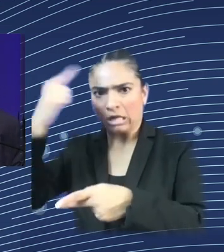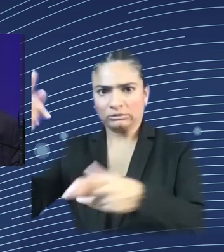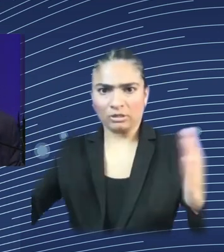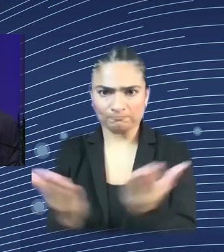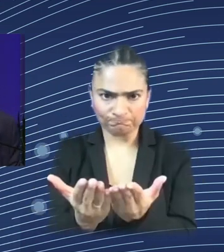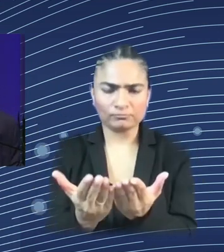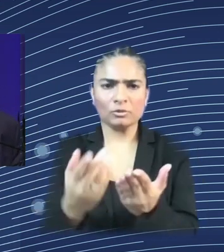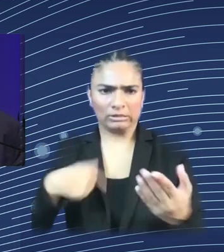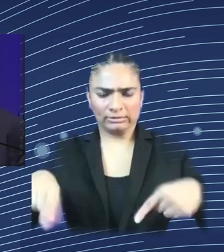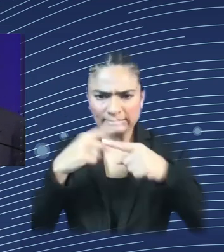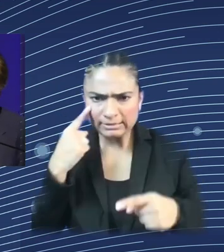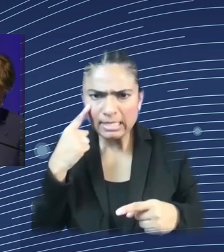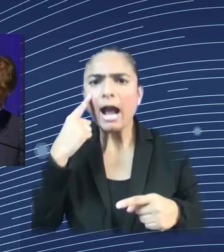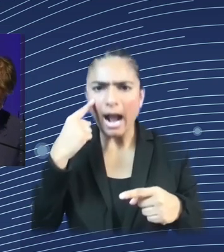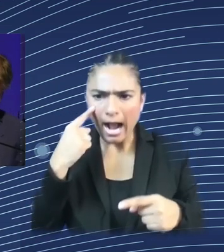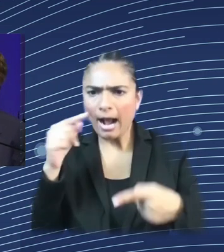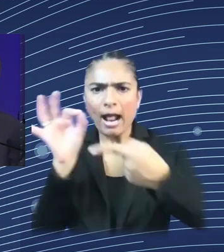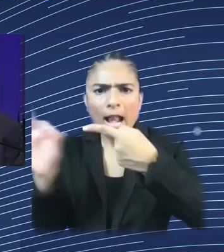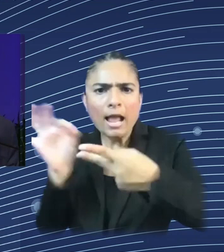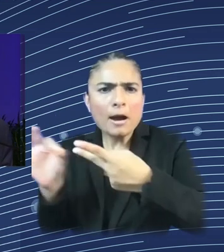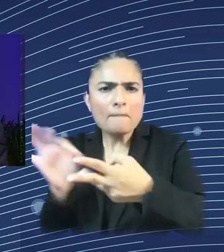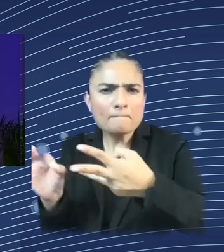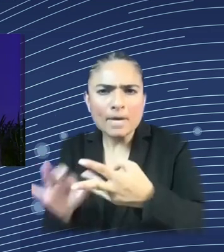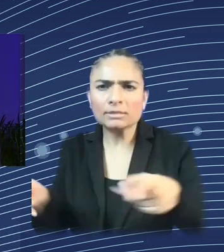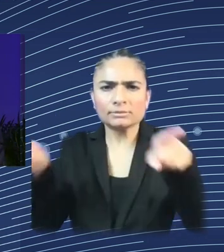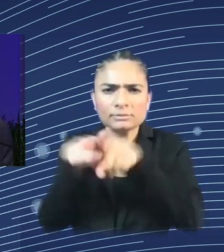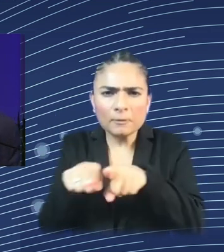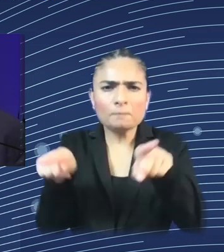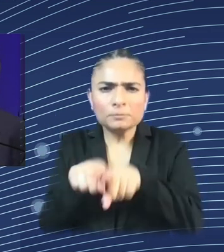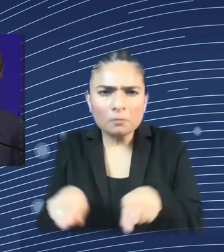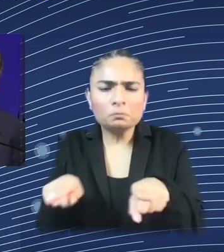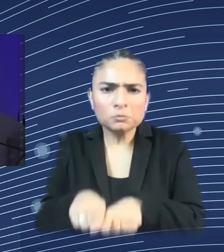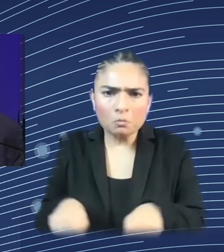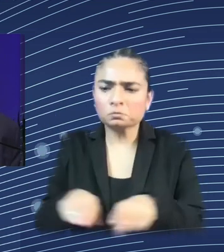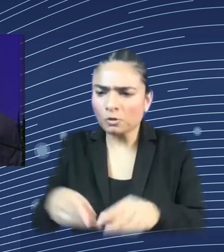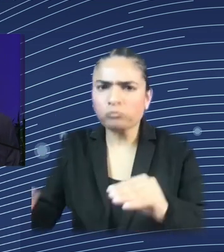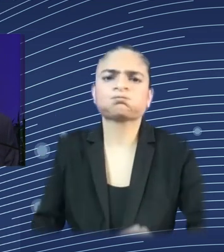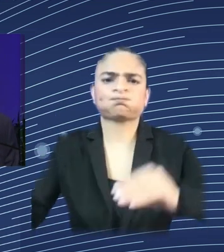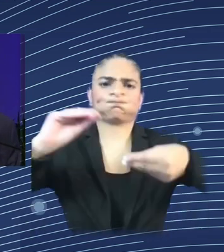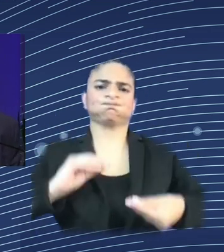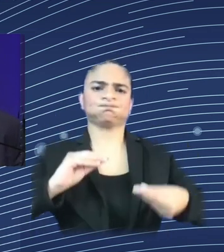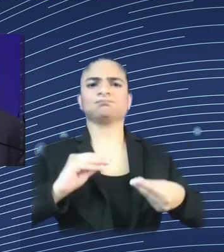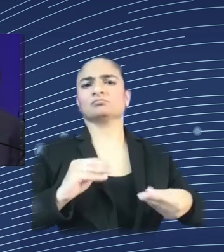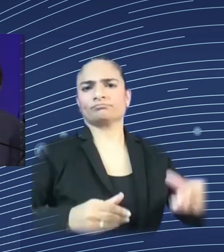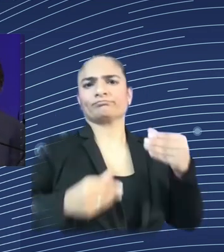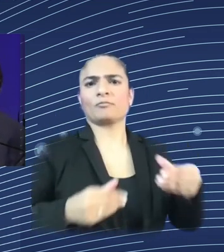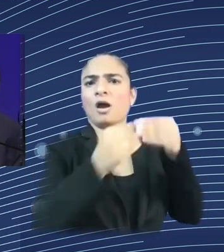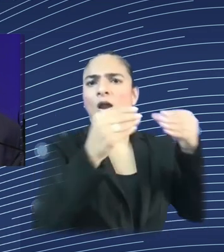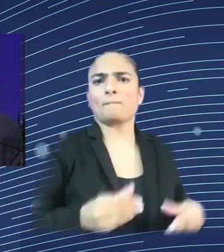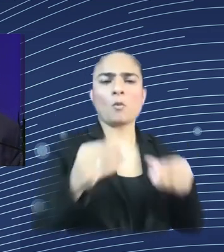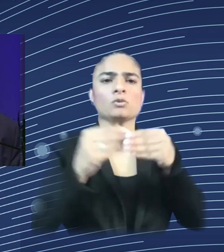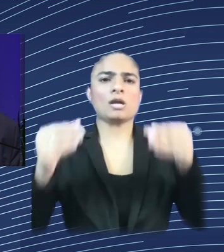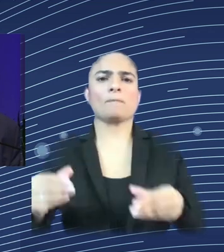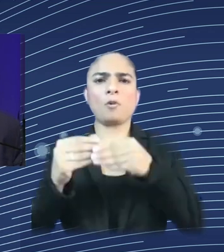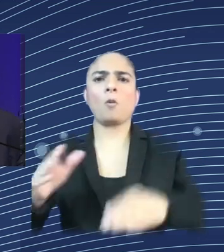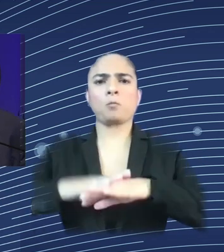more structured way, that also the rate of infringements in the future could, or loopholes in the legislation could be